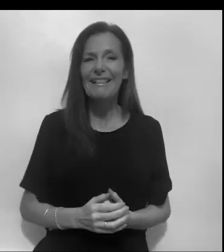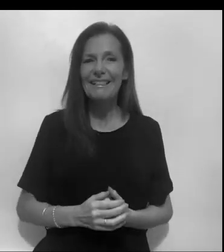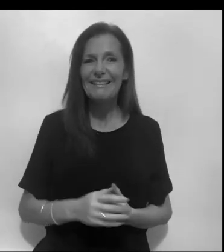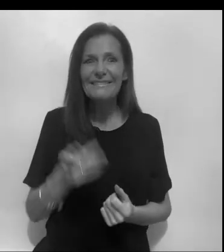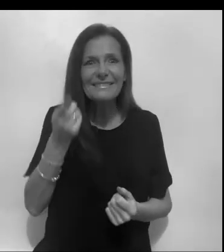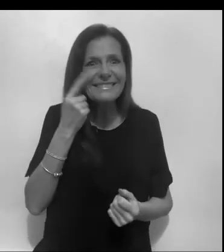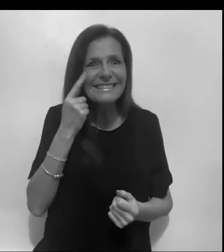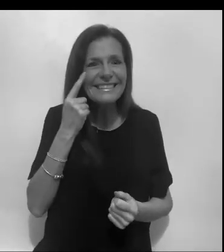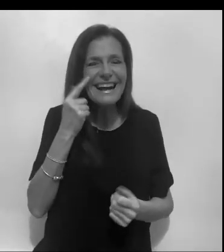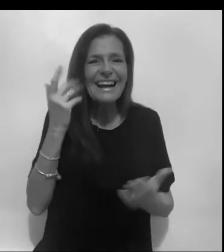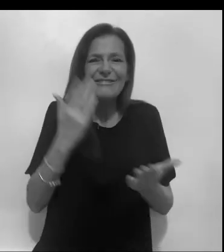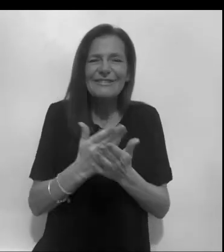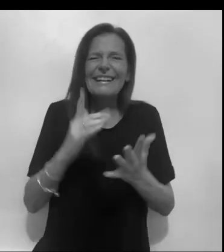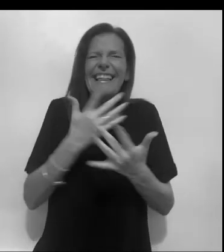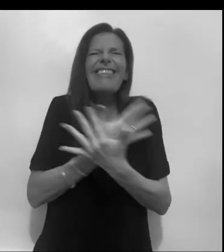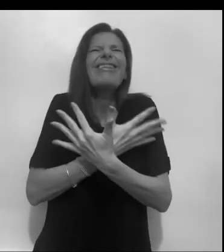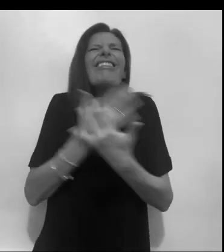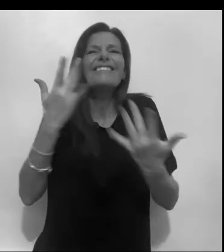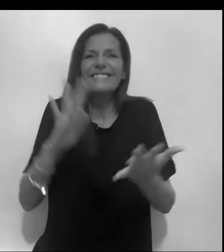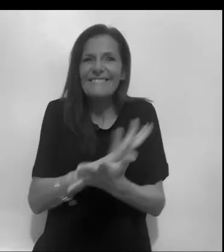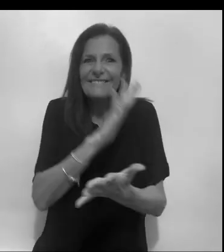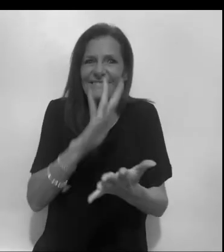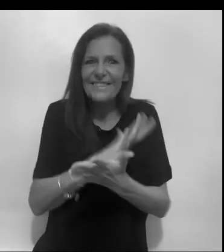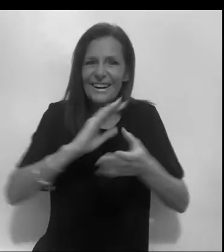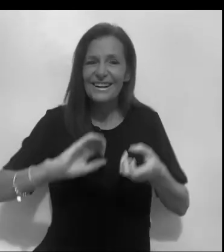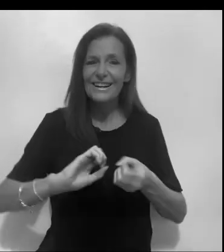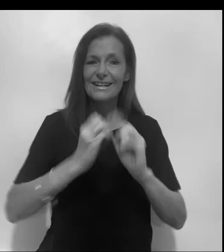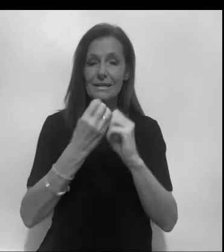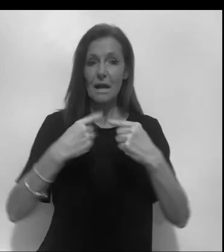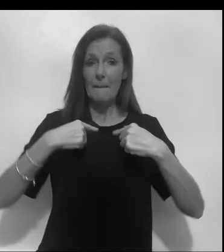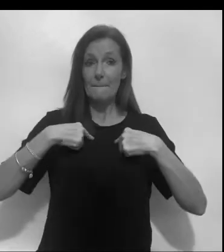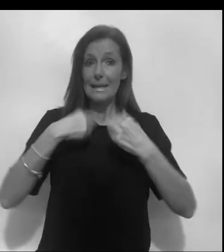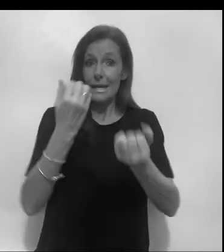have lots of fun. I'll be judging all